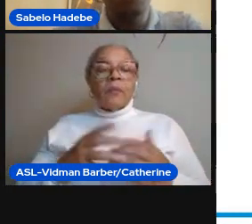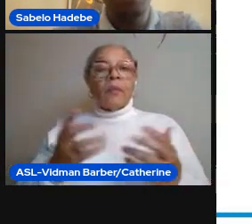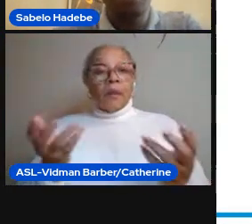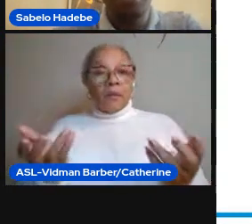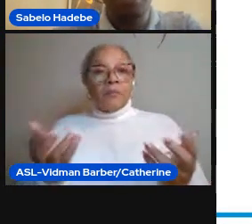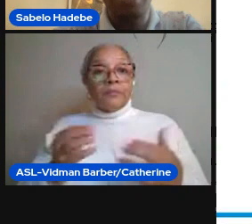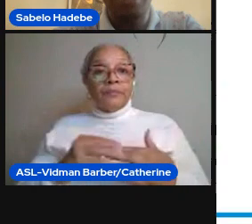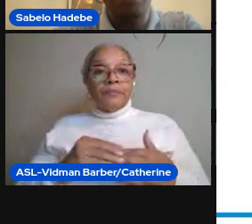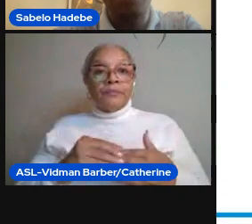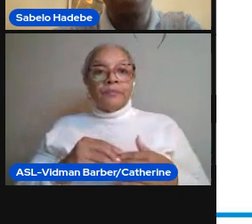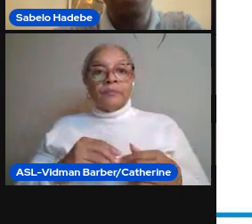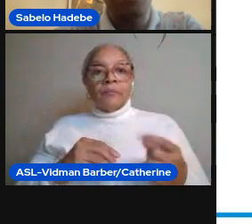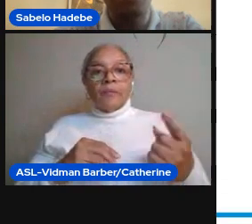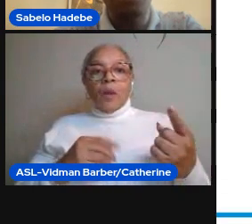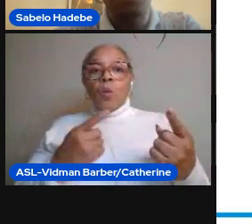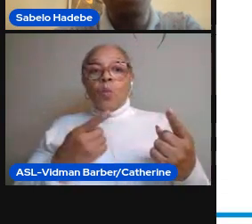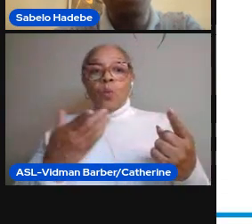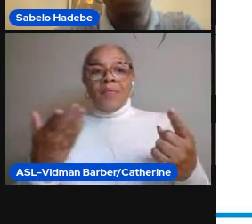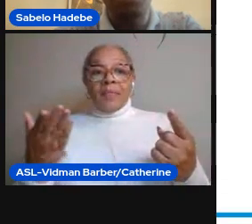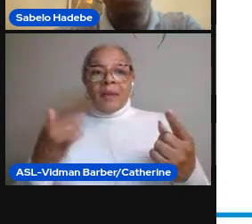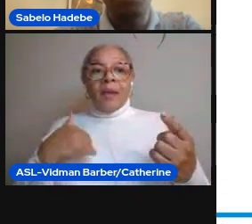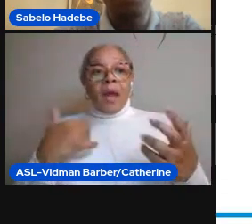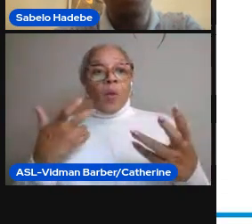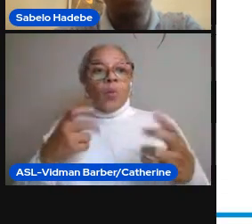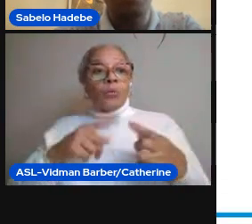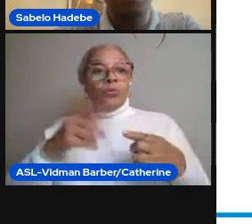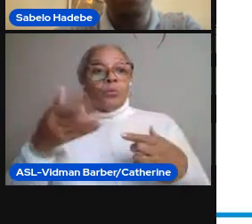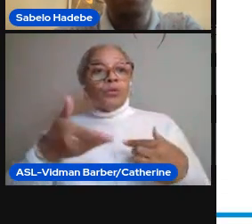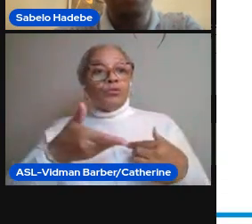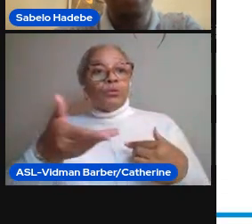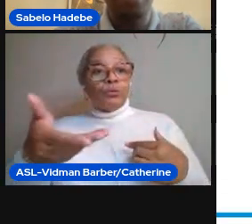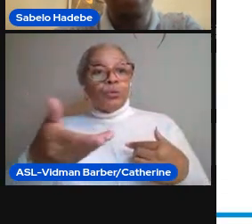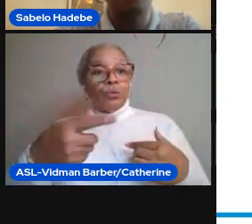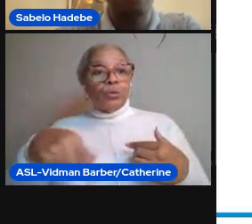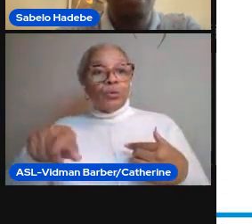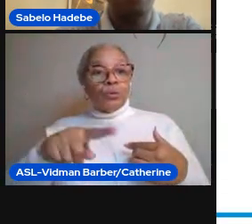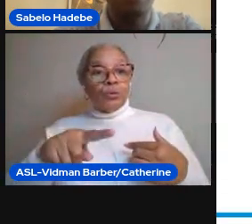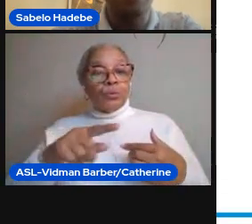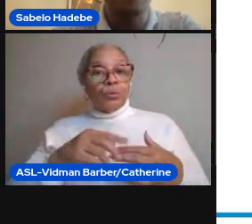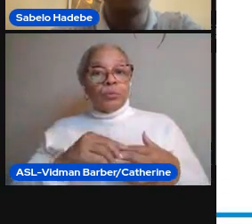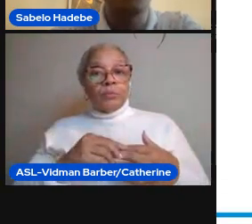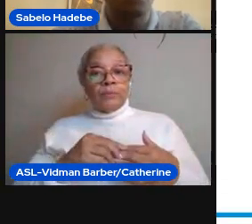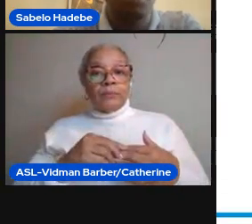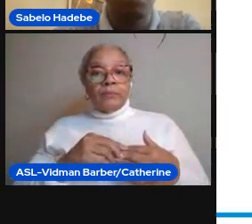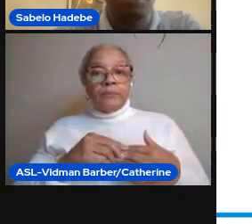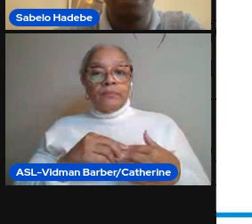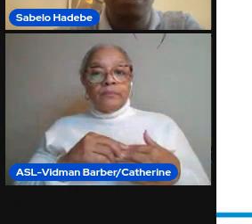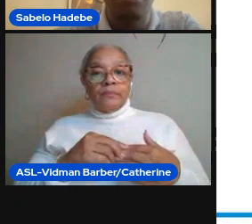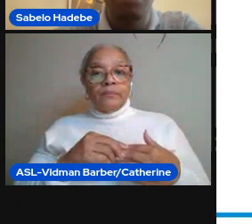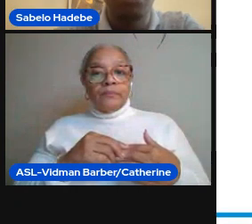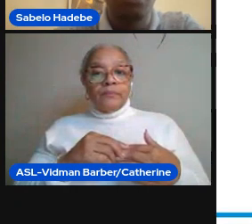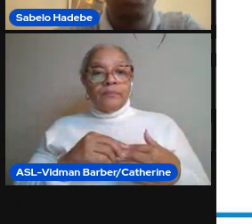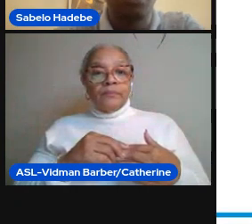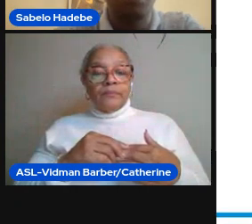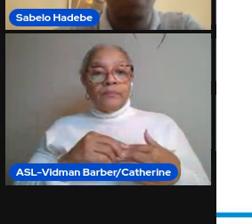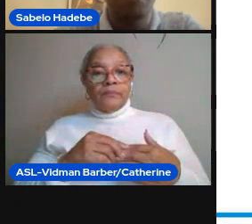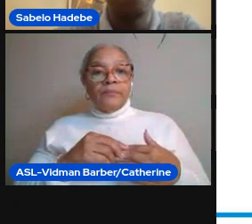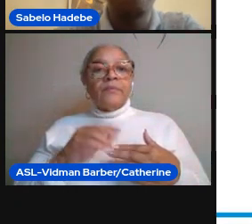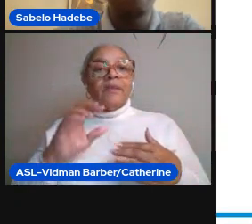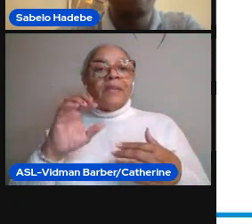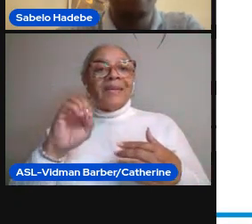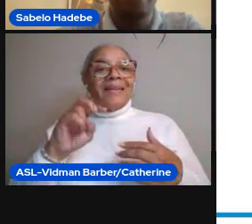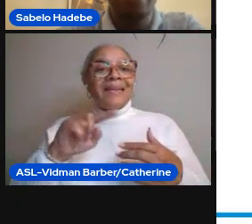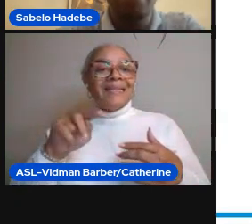One of the things that I wanted to introduce you to is this enzyme called interleukin-4-induced gene